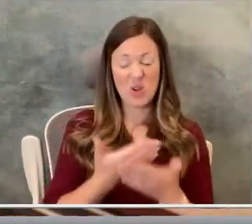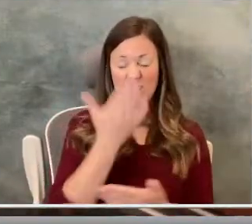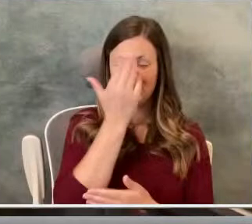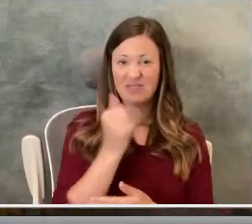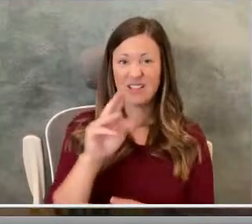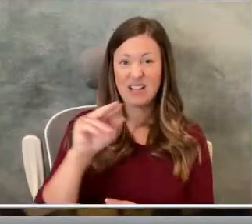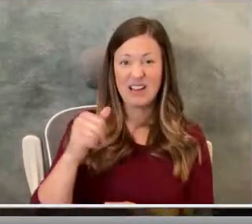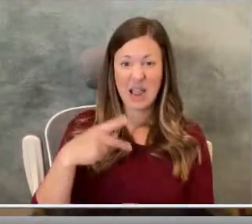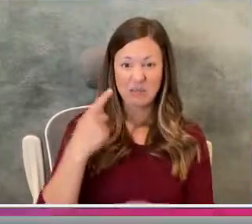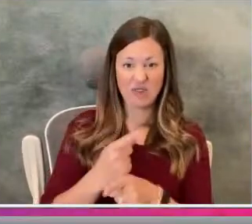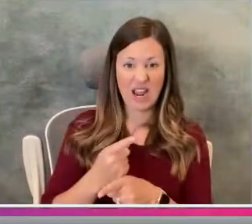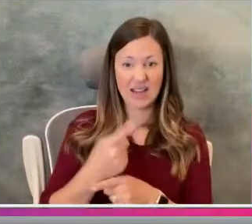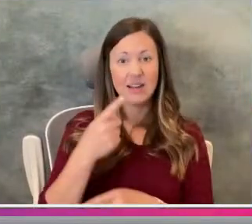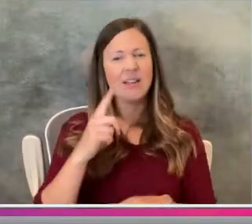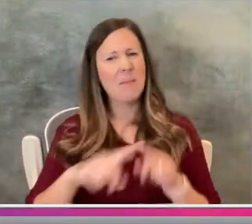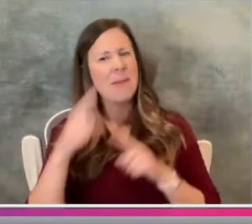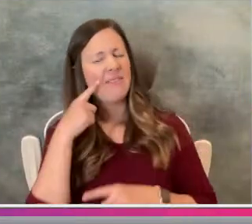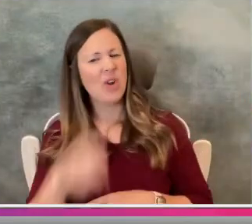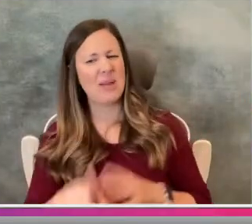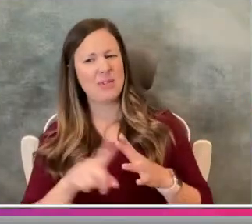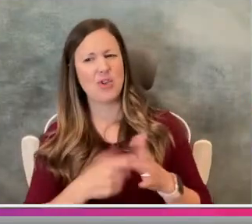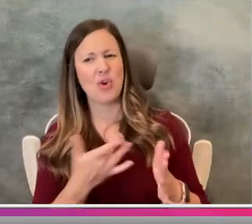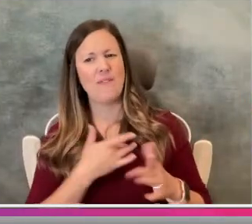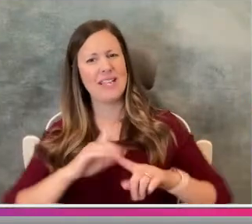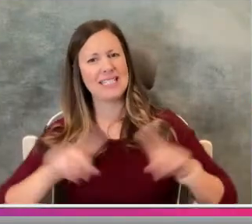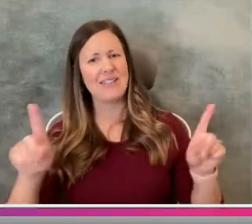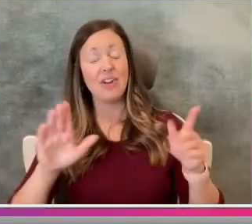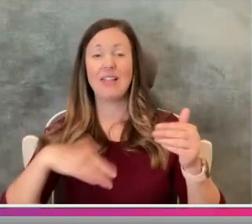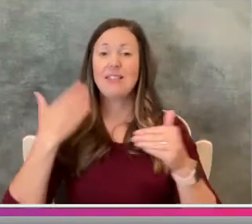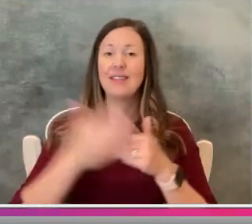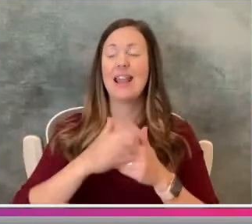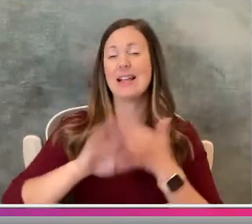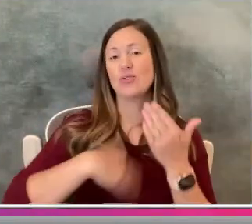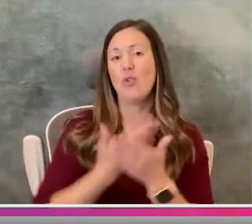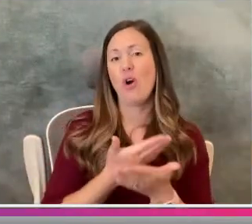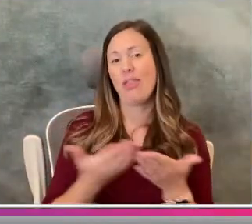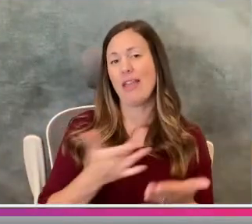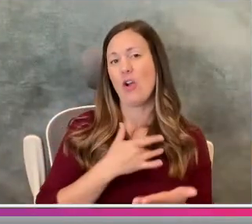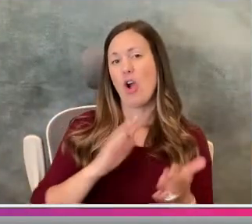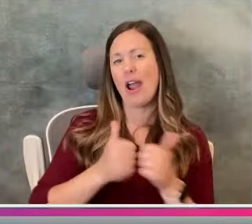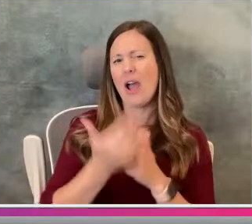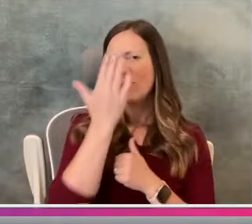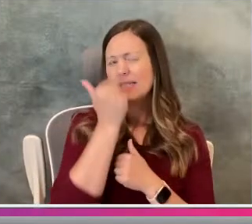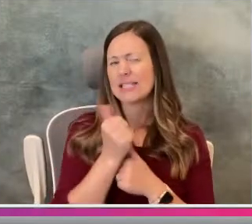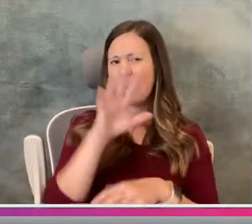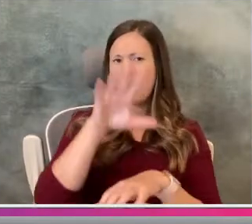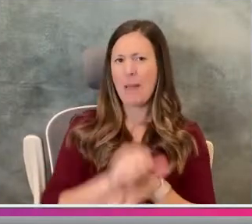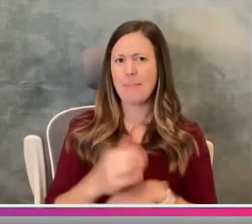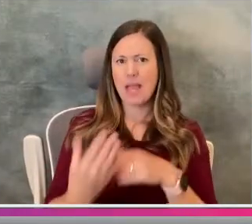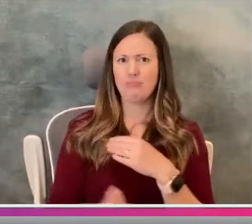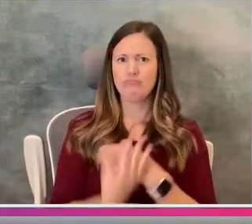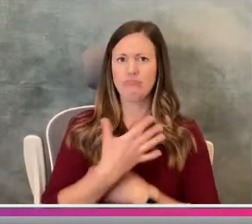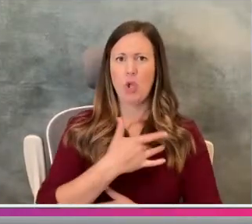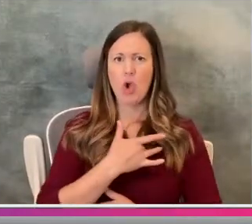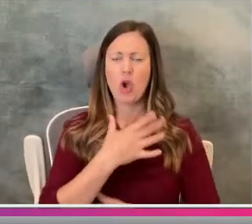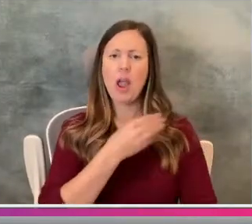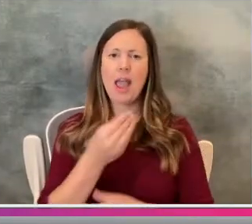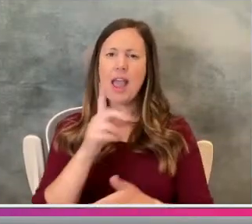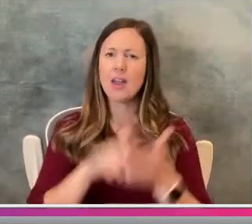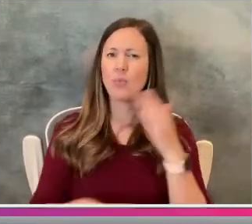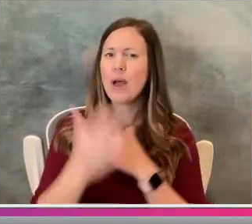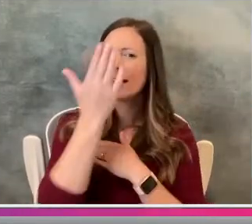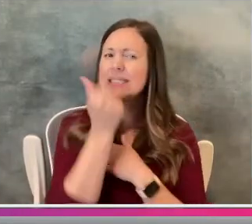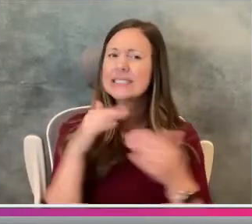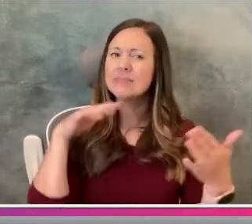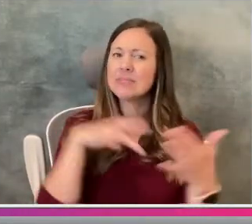to feel different. On the next All Things Heart, how your sleep habits impact your heart and what a sleep study can reveal about